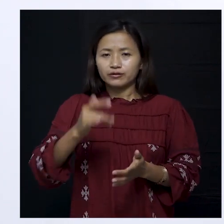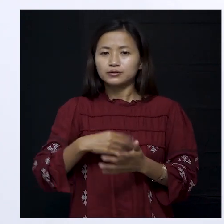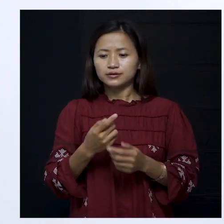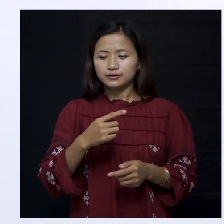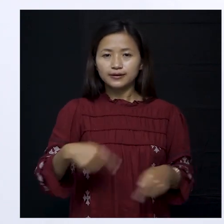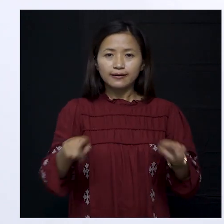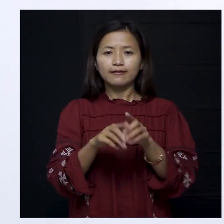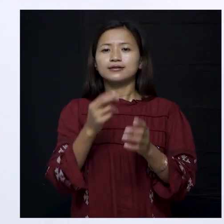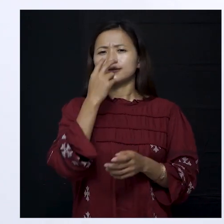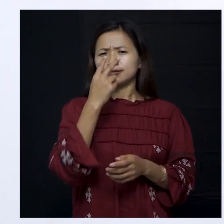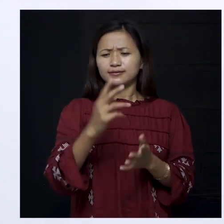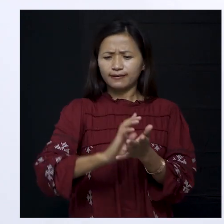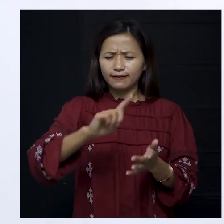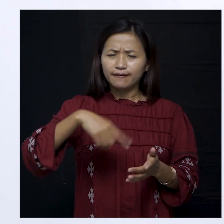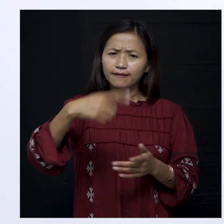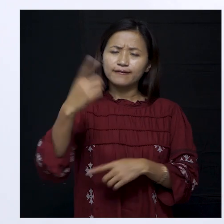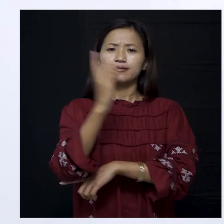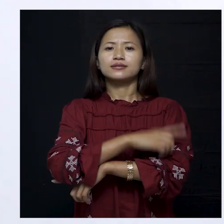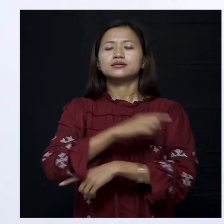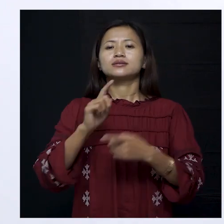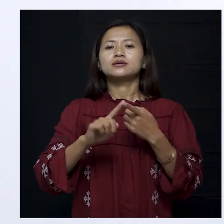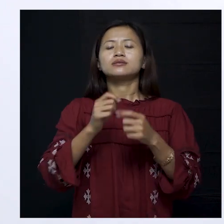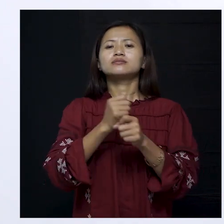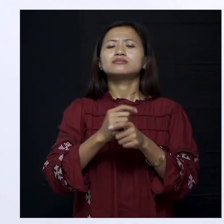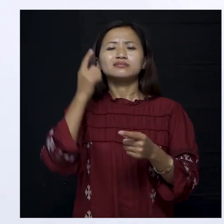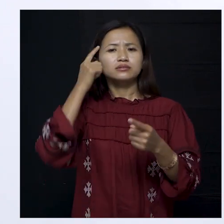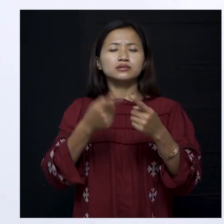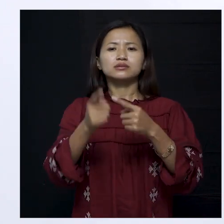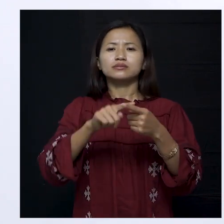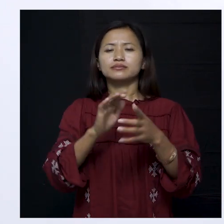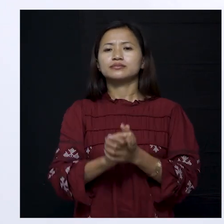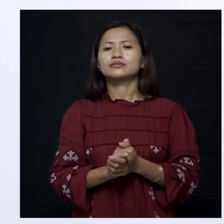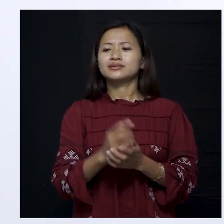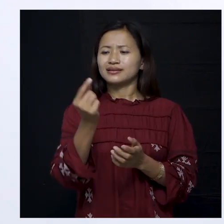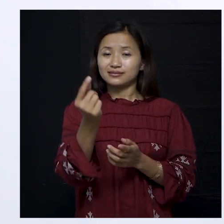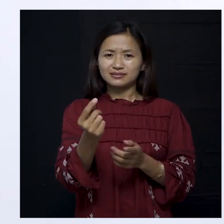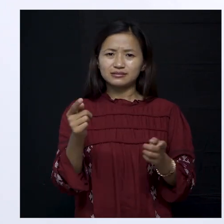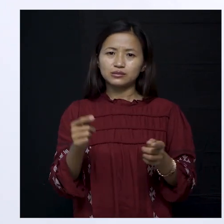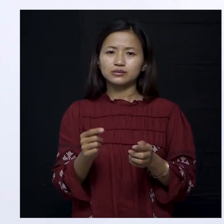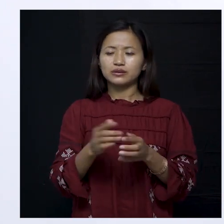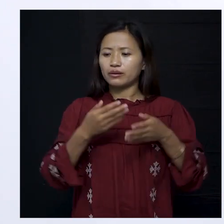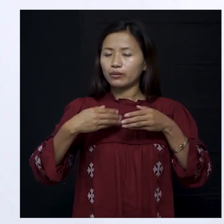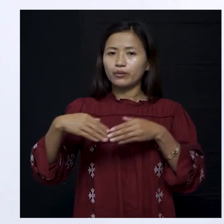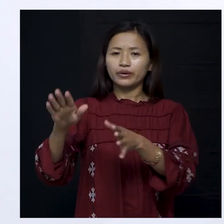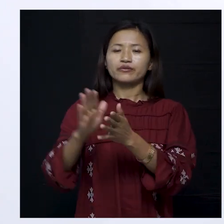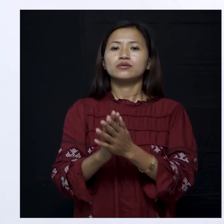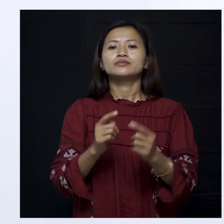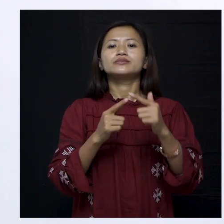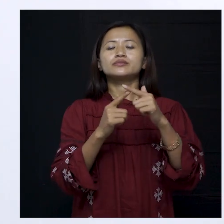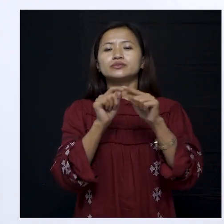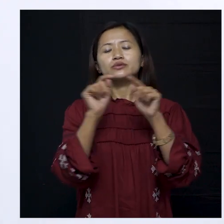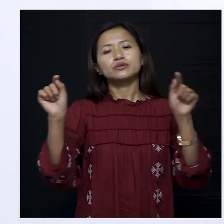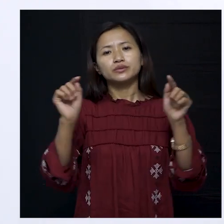every day. If you bring examples of what we do not experience, that will be a little away from the topic, and